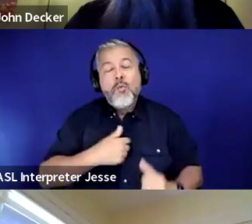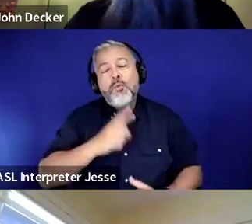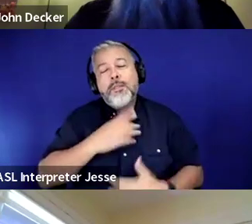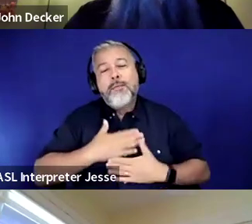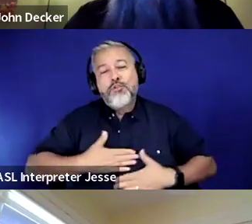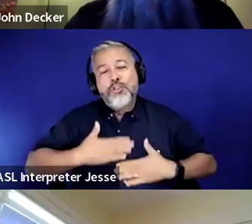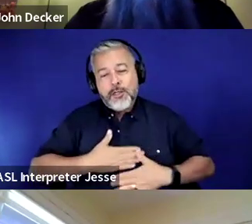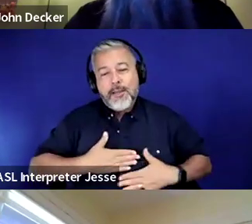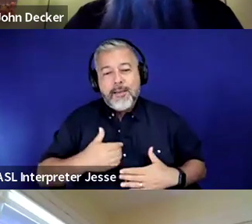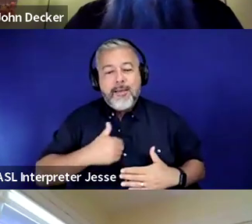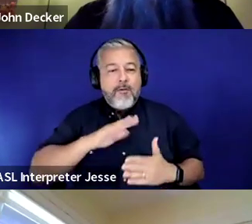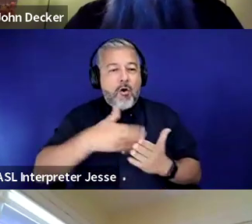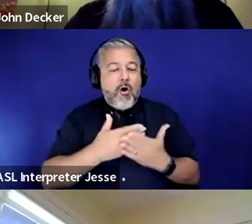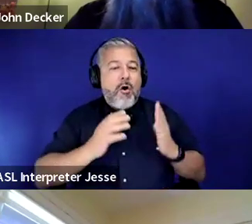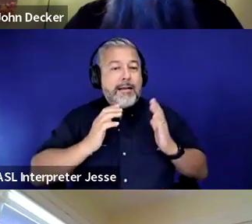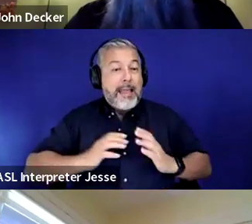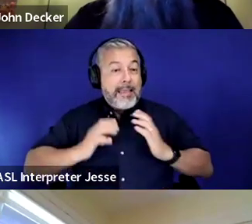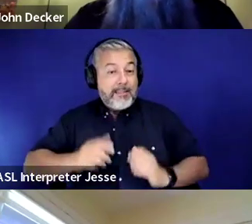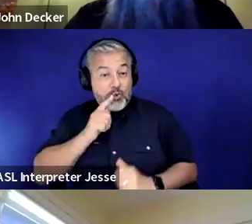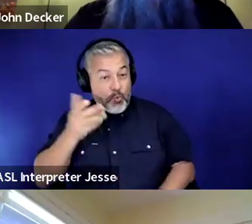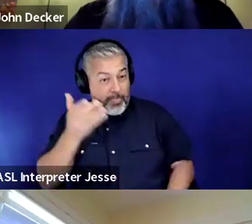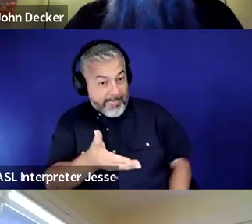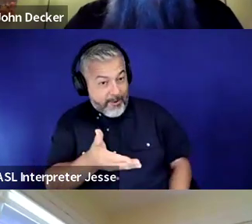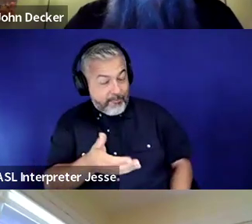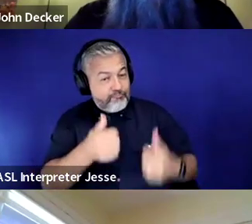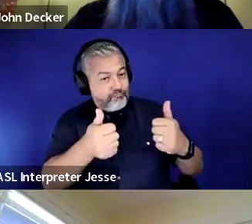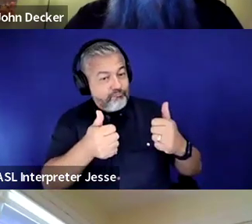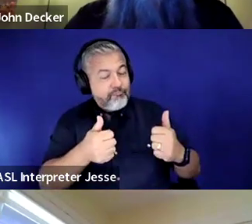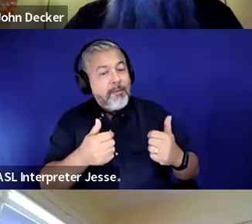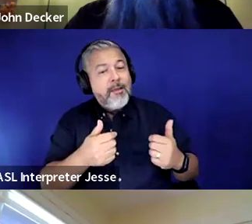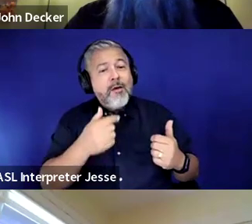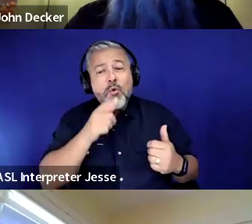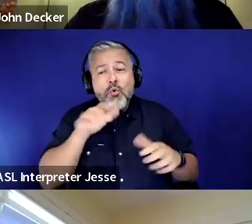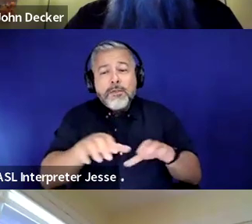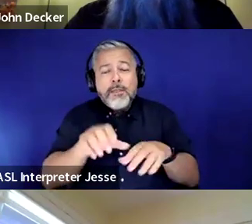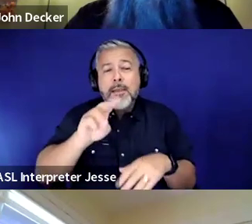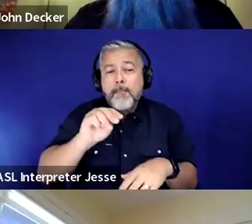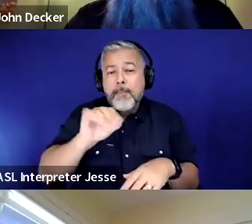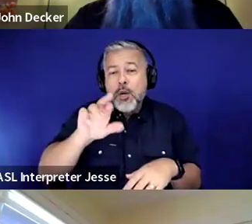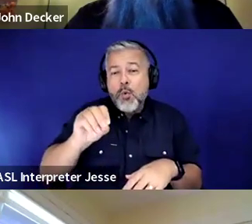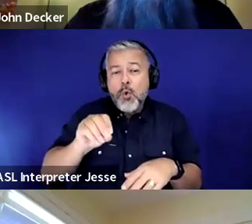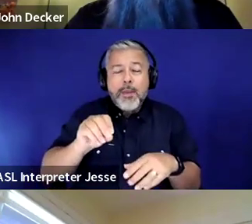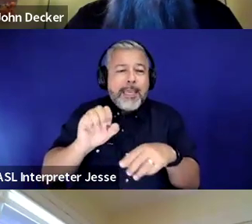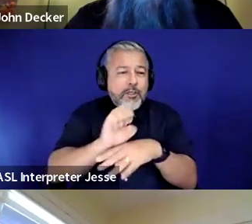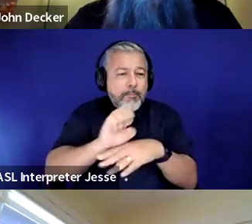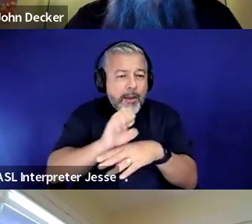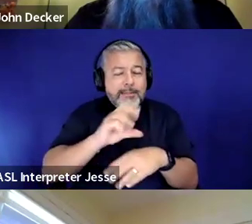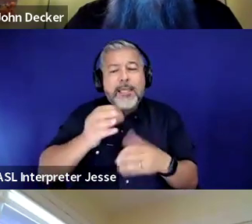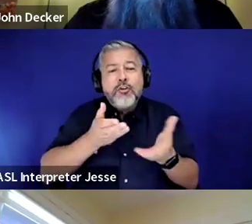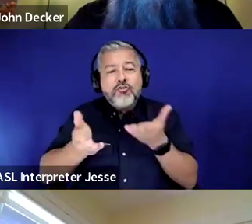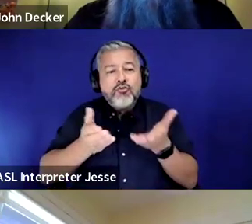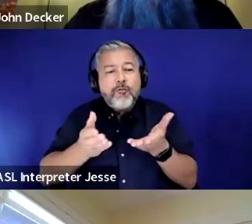having all of the clients that were there that did their micro enterprises, as well as all of the service providers